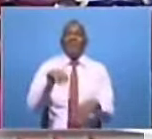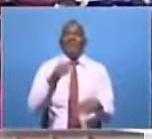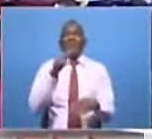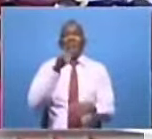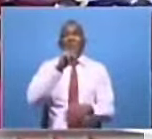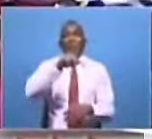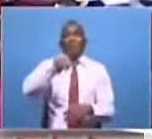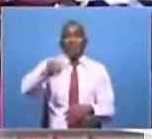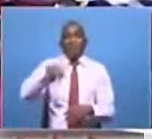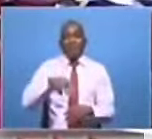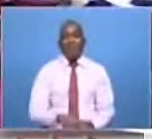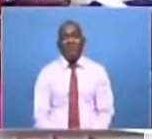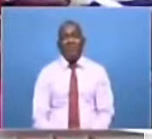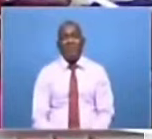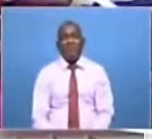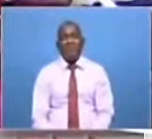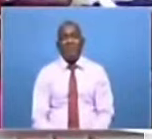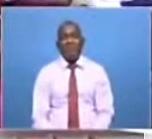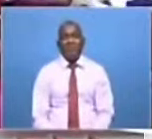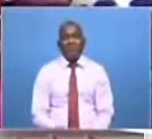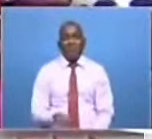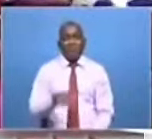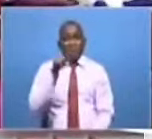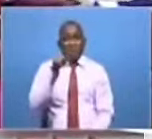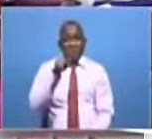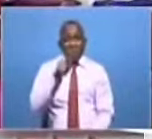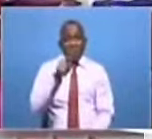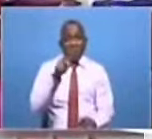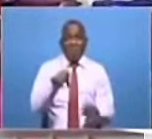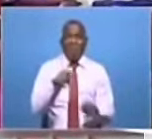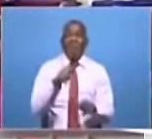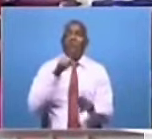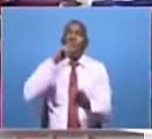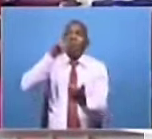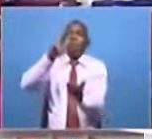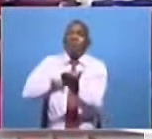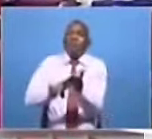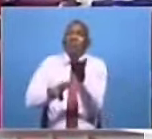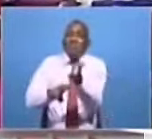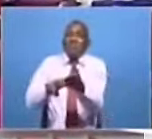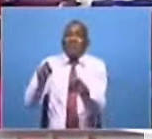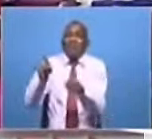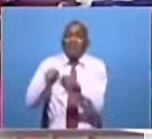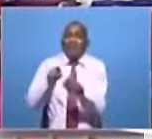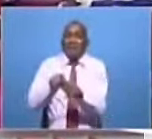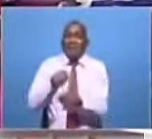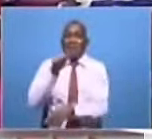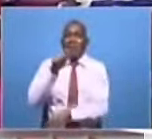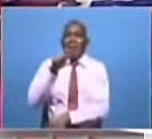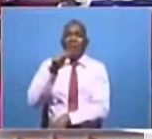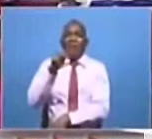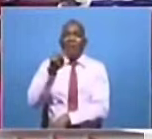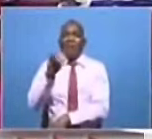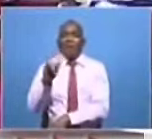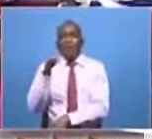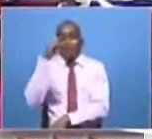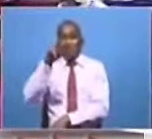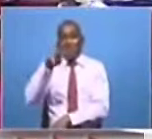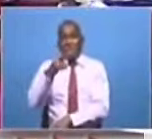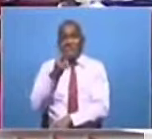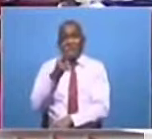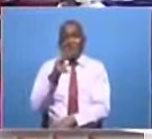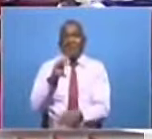second respondent when he is not on record as the attorney for the